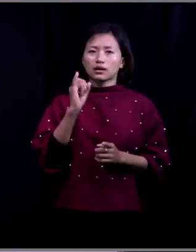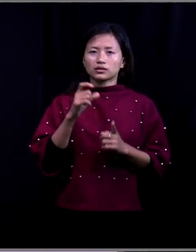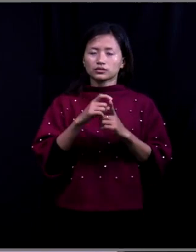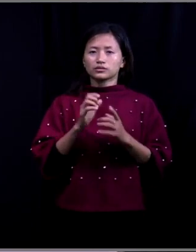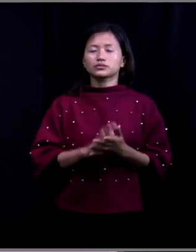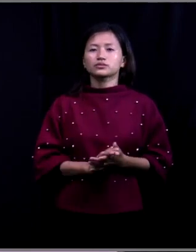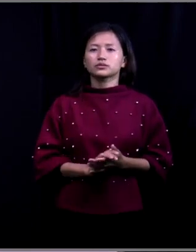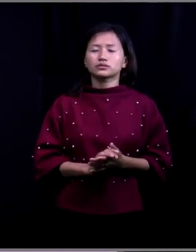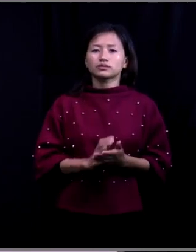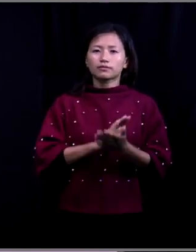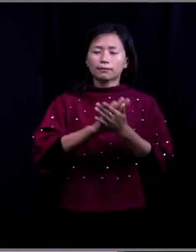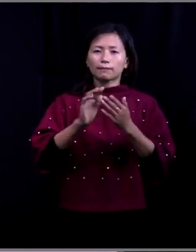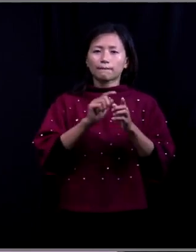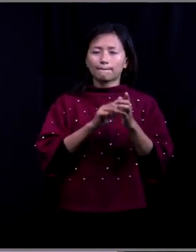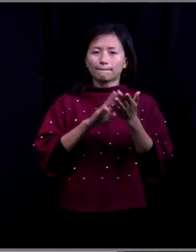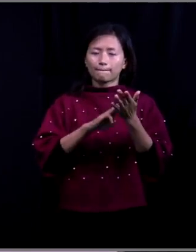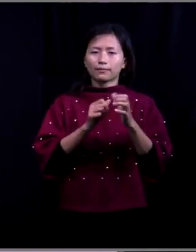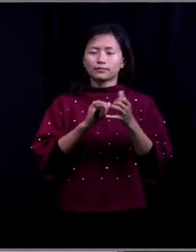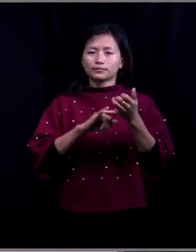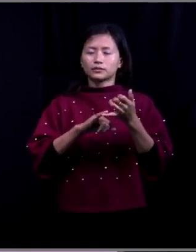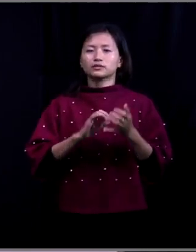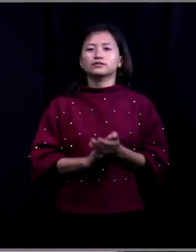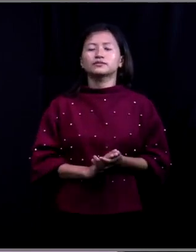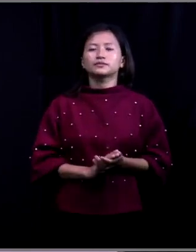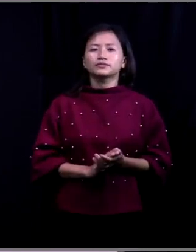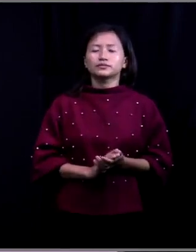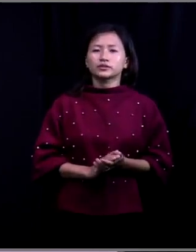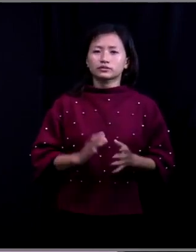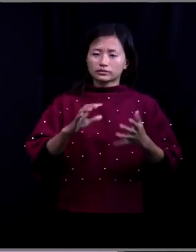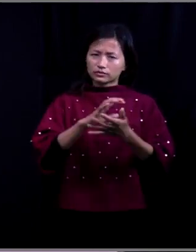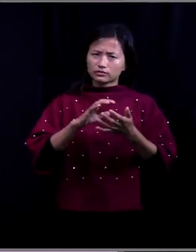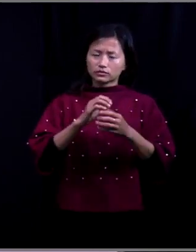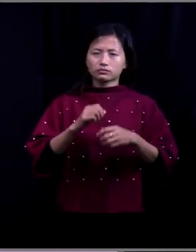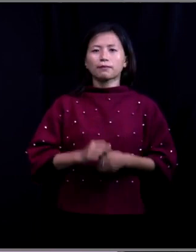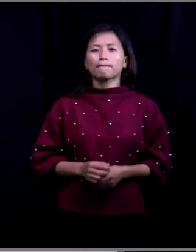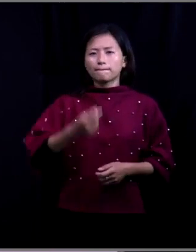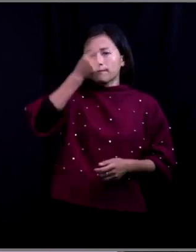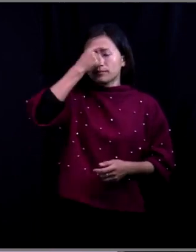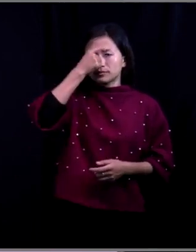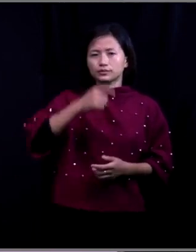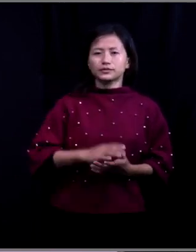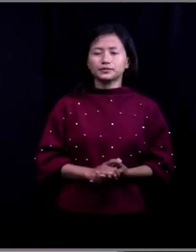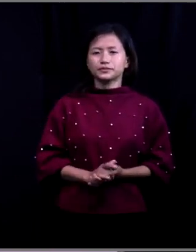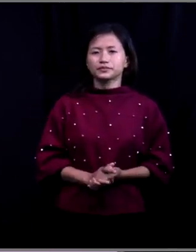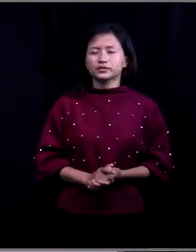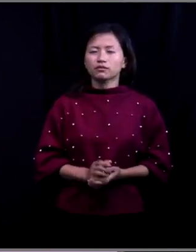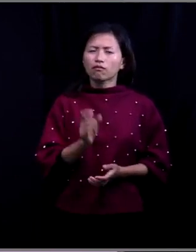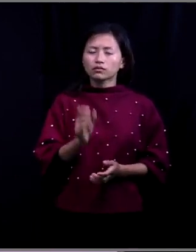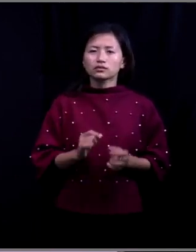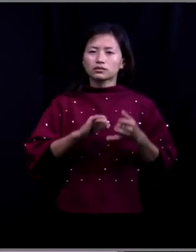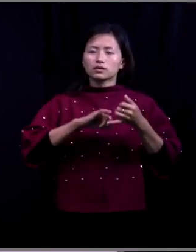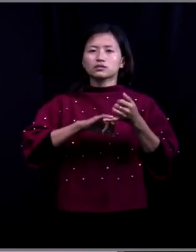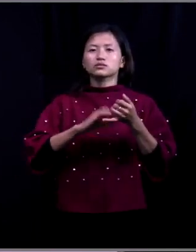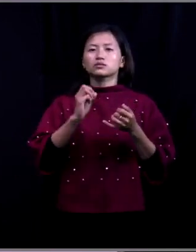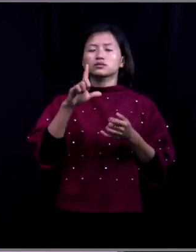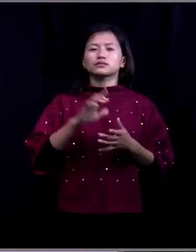be taken as the mass of hydrogen? That creates a problem, isn't it? So the only solution in